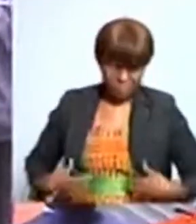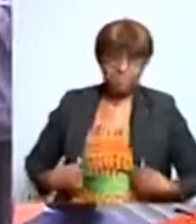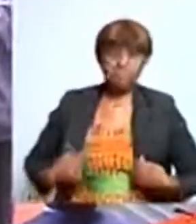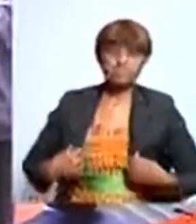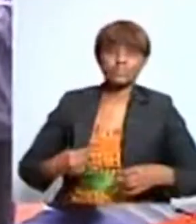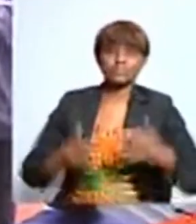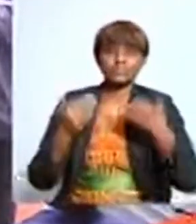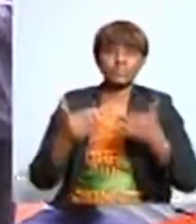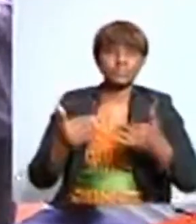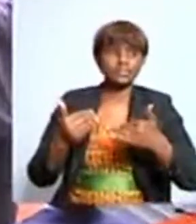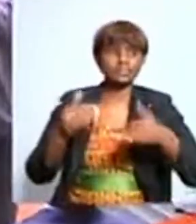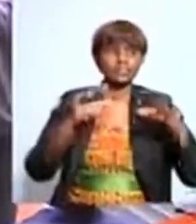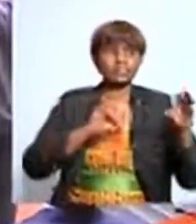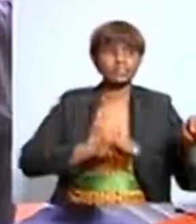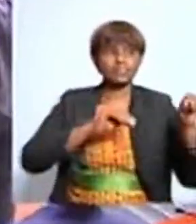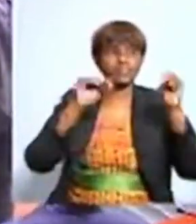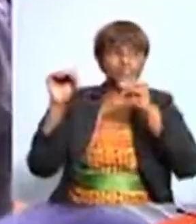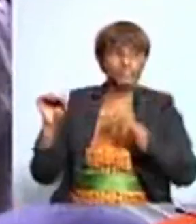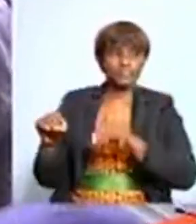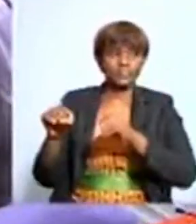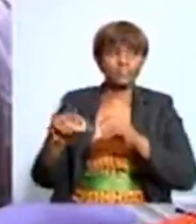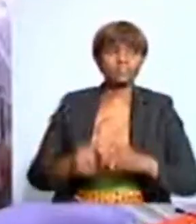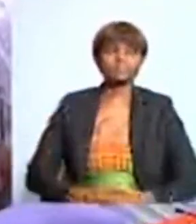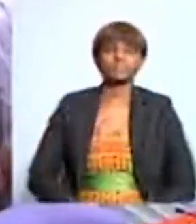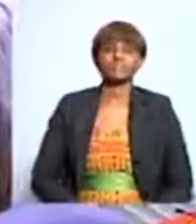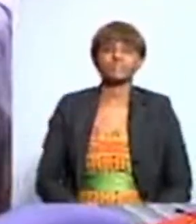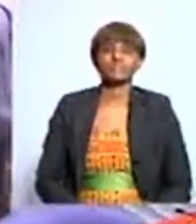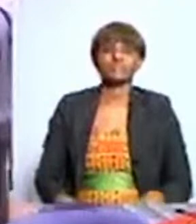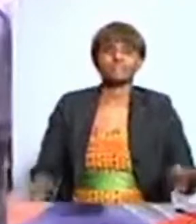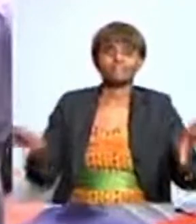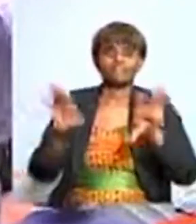is now adjourned.